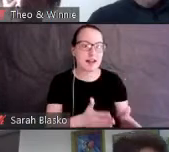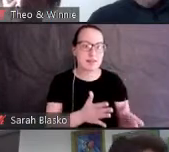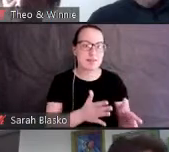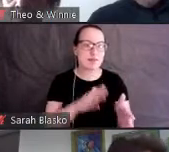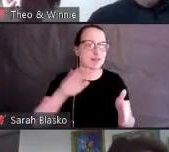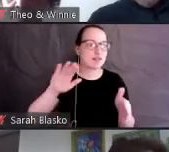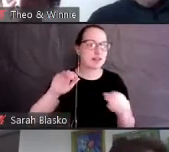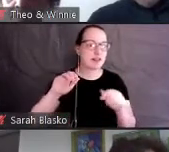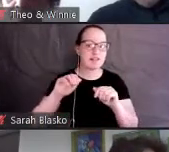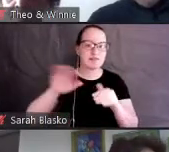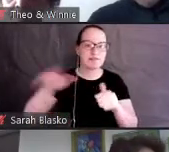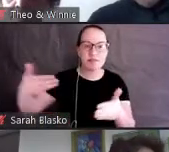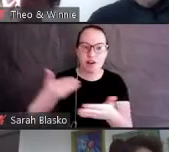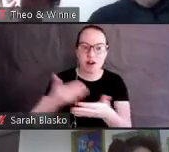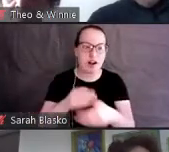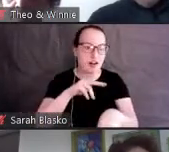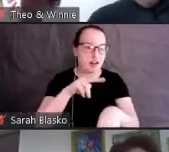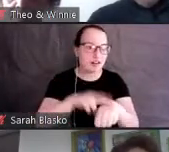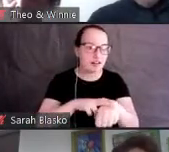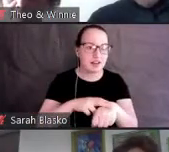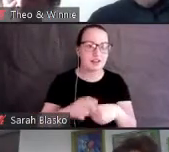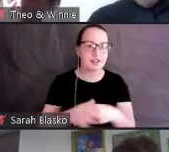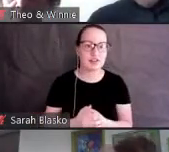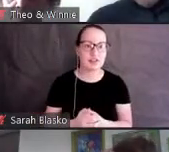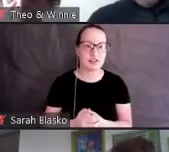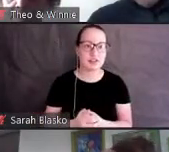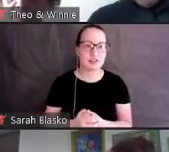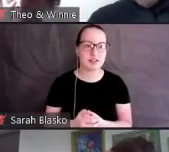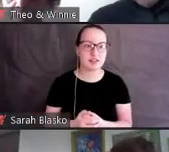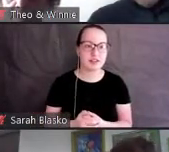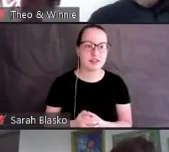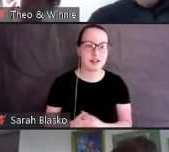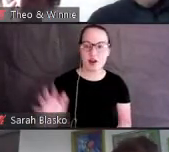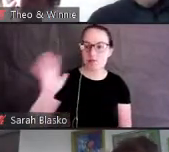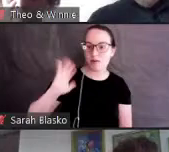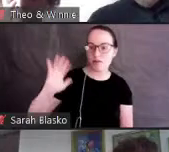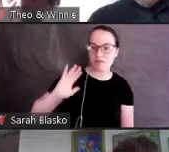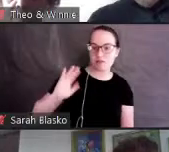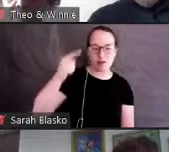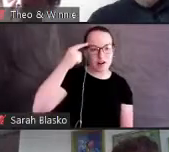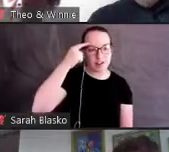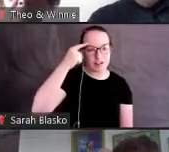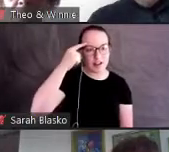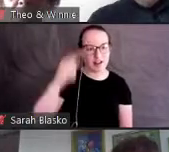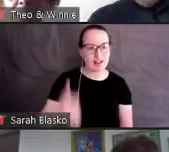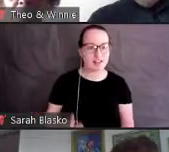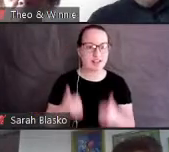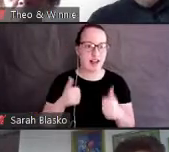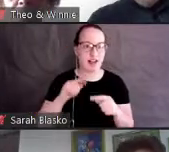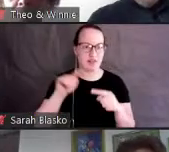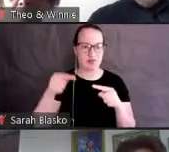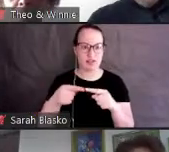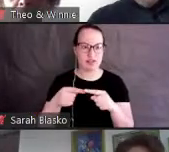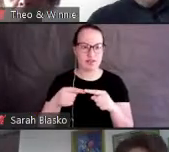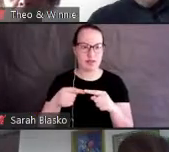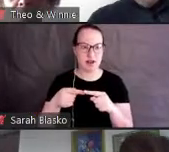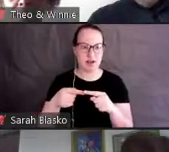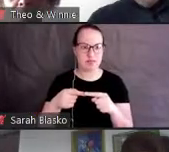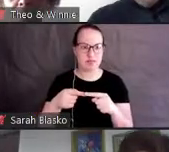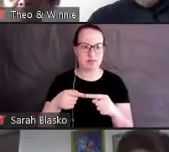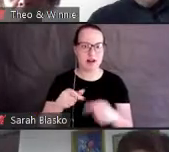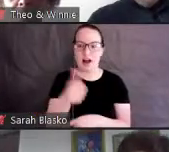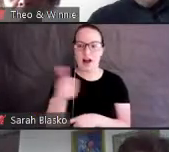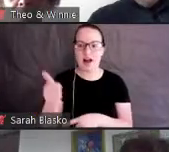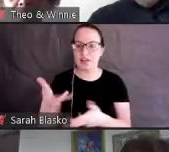be open saying, I used to think life was about all of this, but now that this crisis has happened, I don't know what to